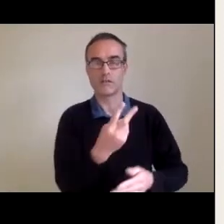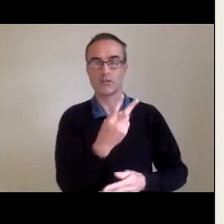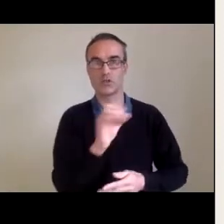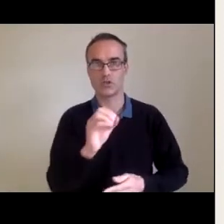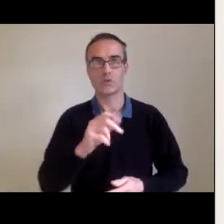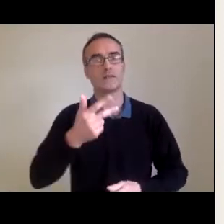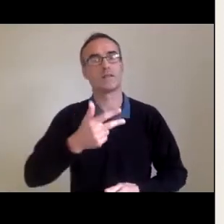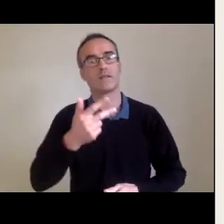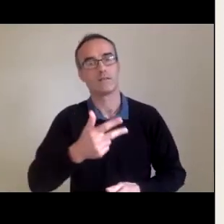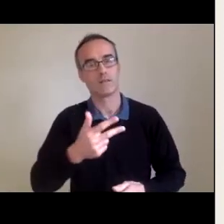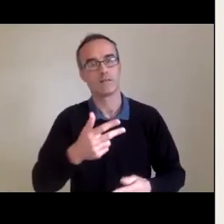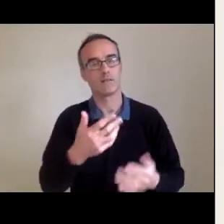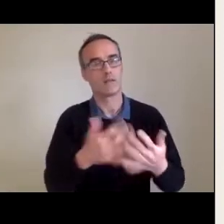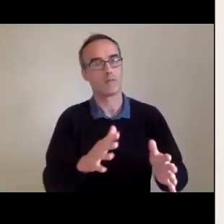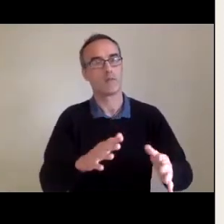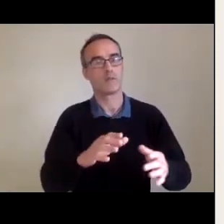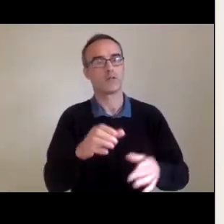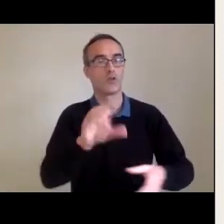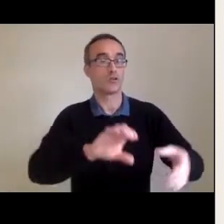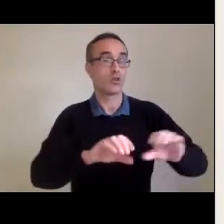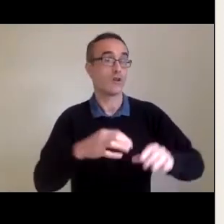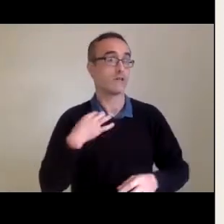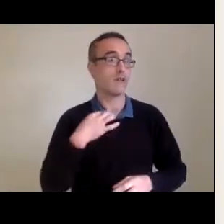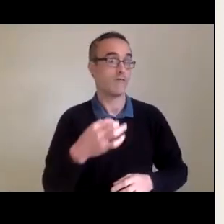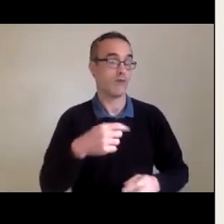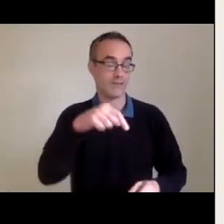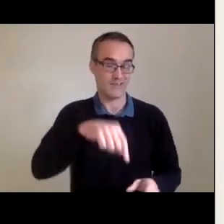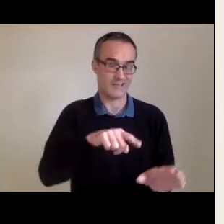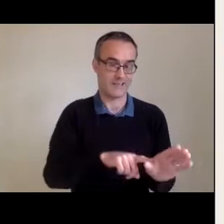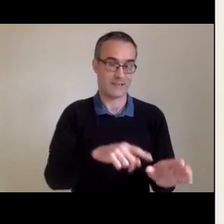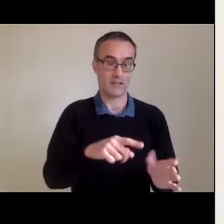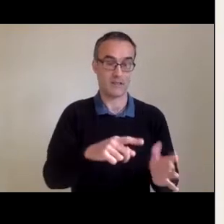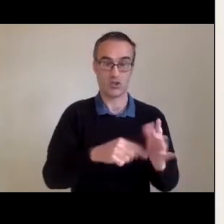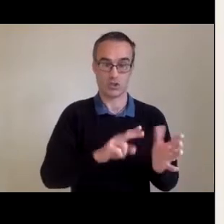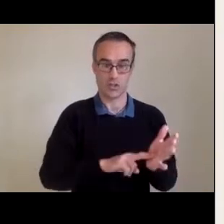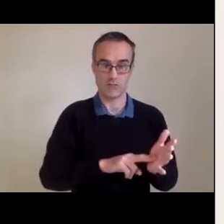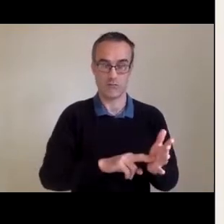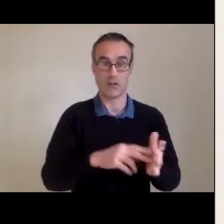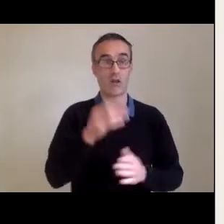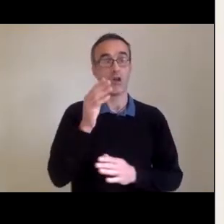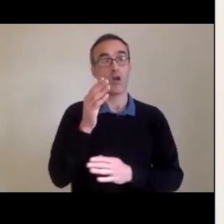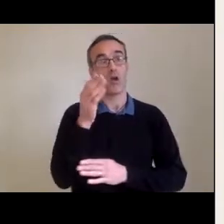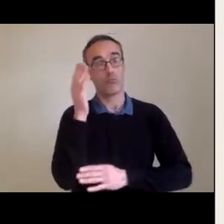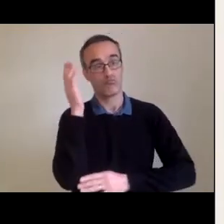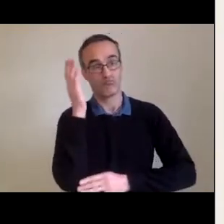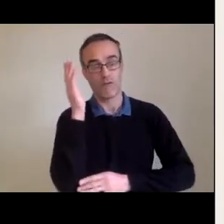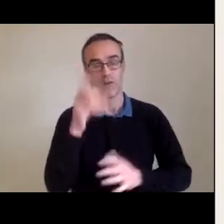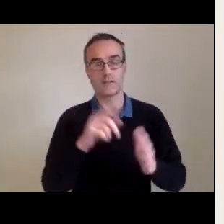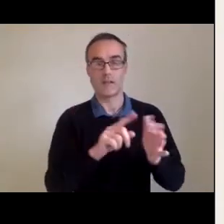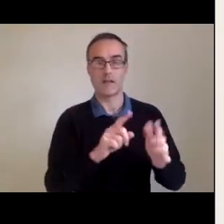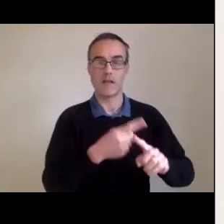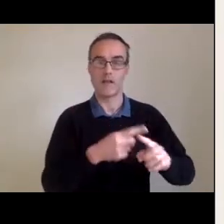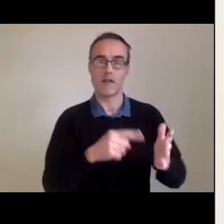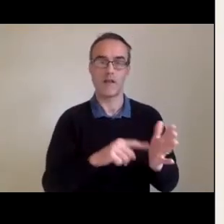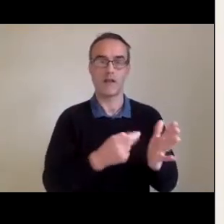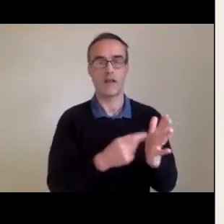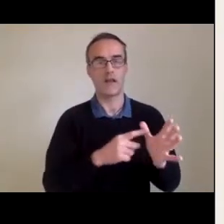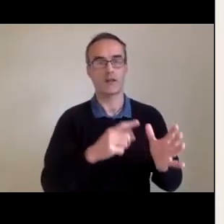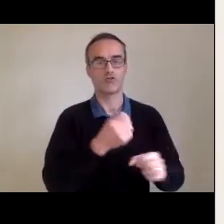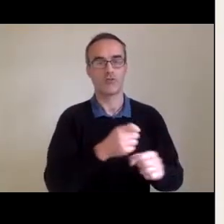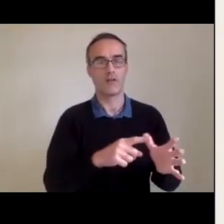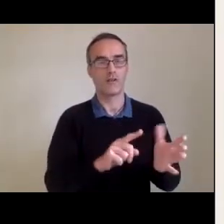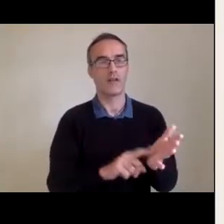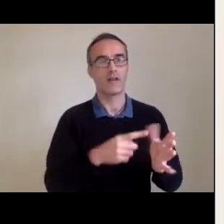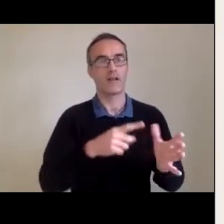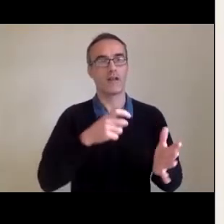became International Science Envoy in January this year. She's a Professor of Intergalactic Astronomy, Head of Astrophysics at the University of Bath,